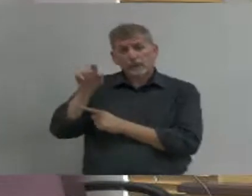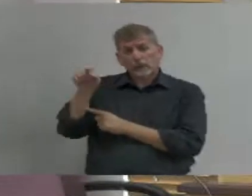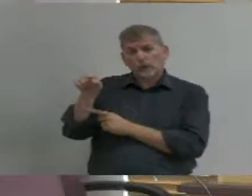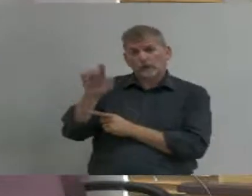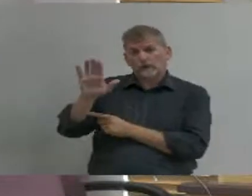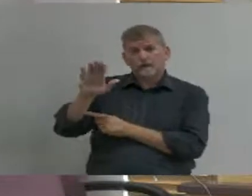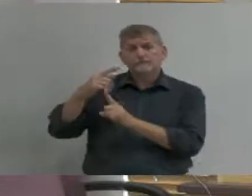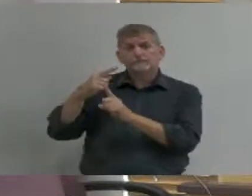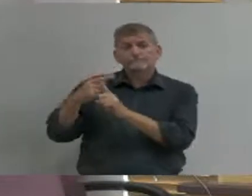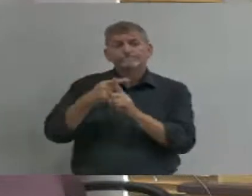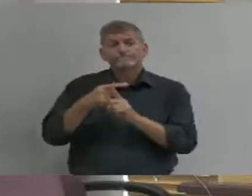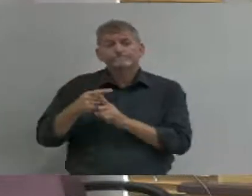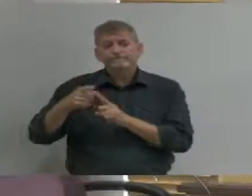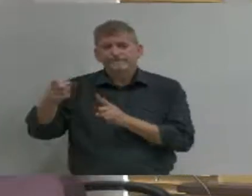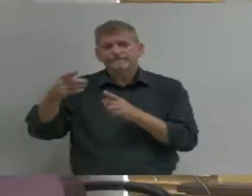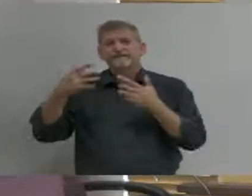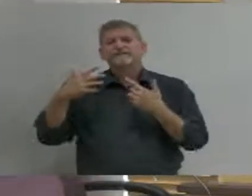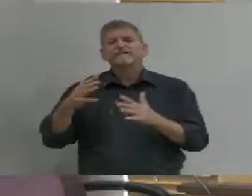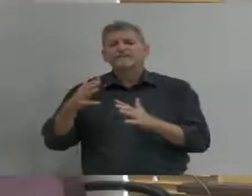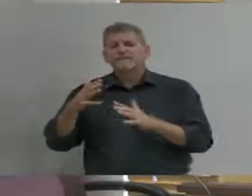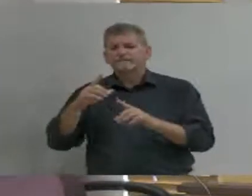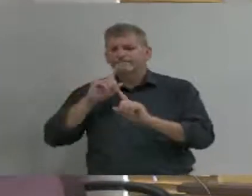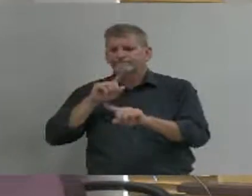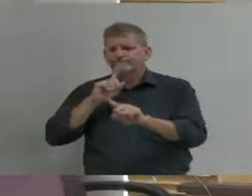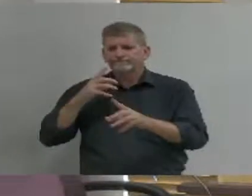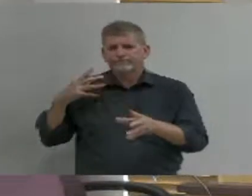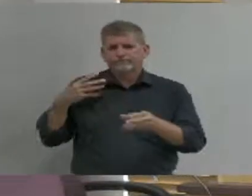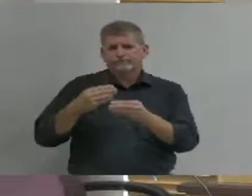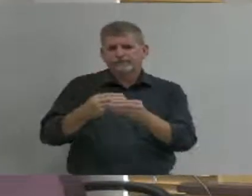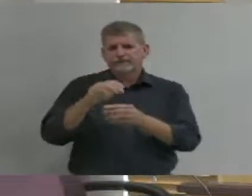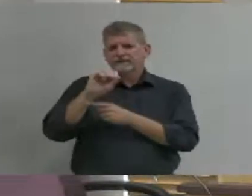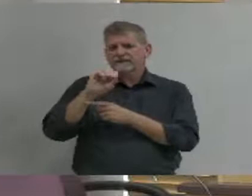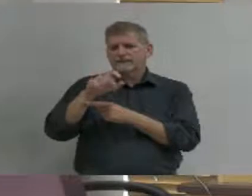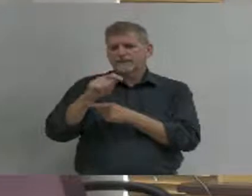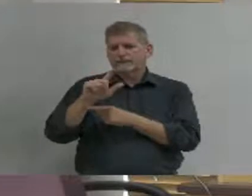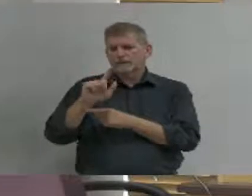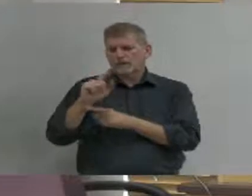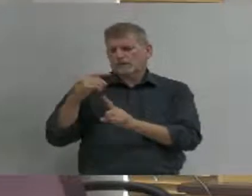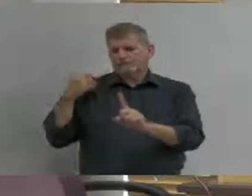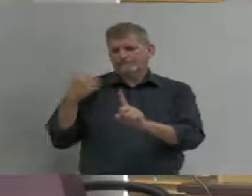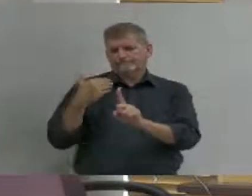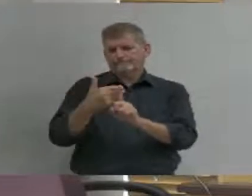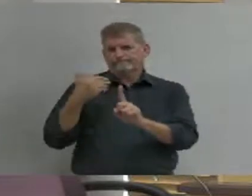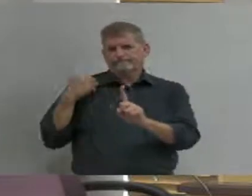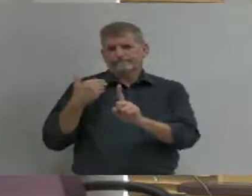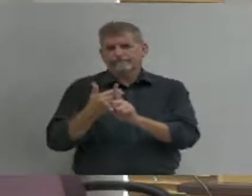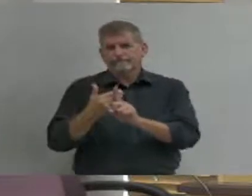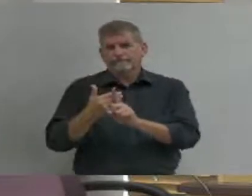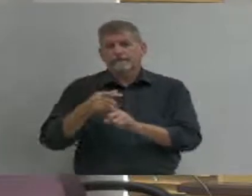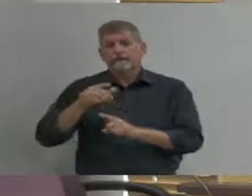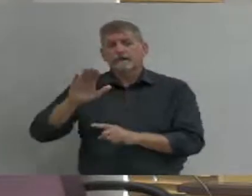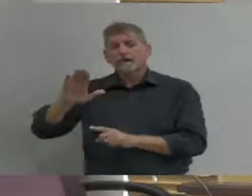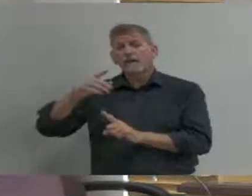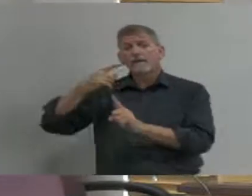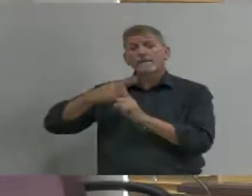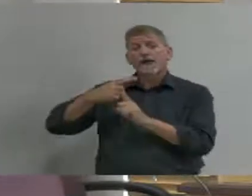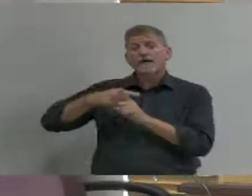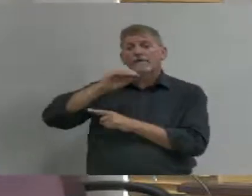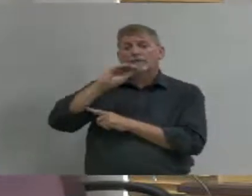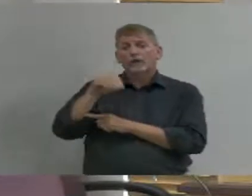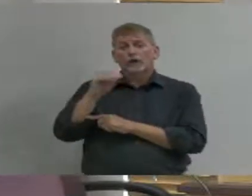know this is the 23rd, but he shows a positivity rate for Tippecanoe County in the last 7 days